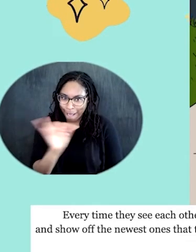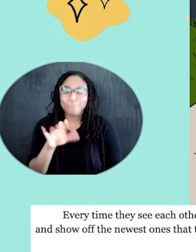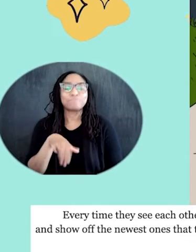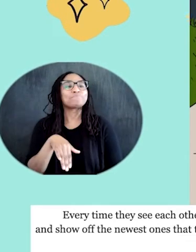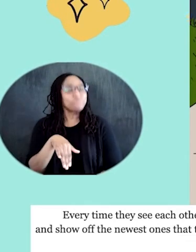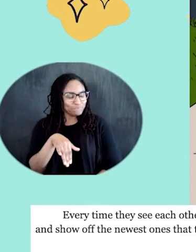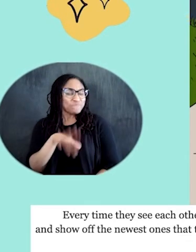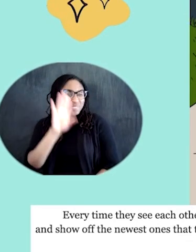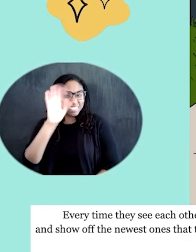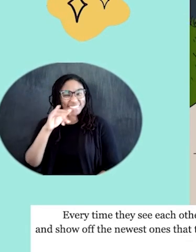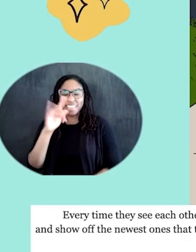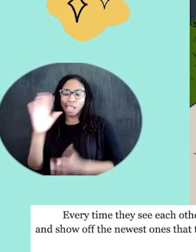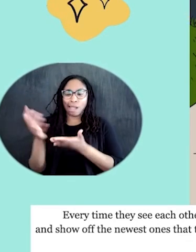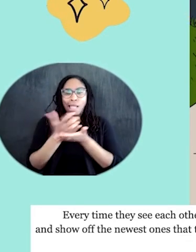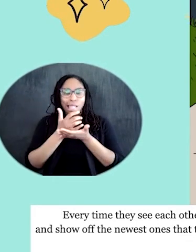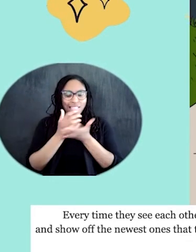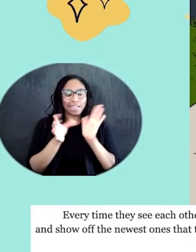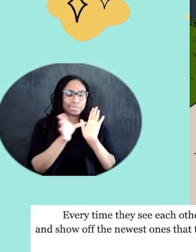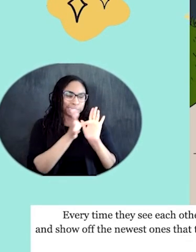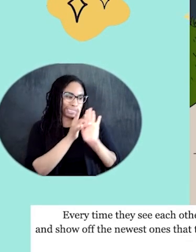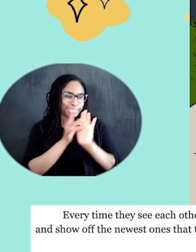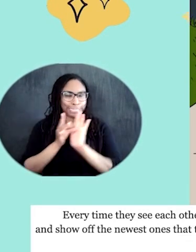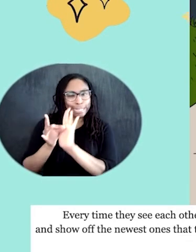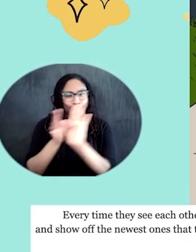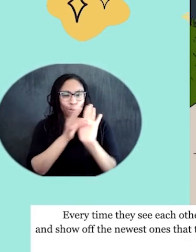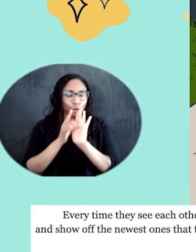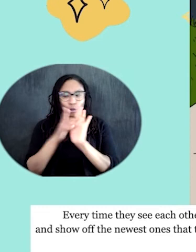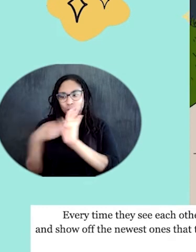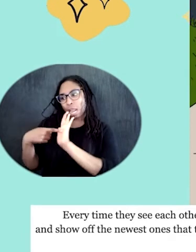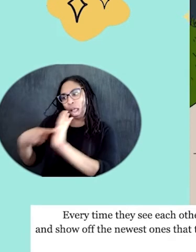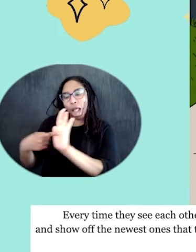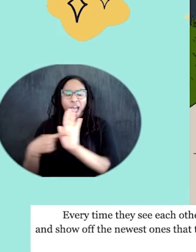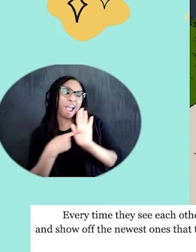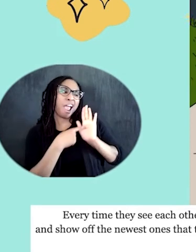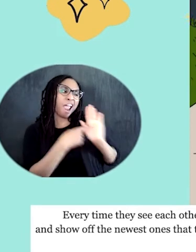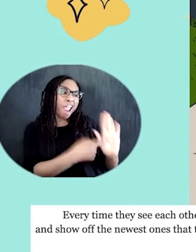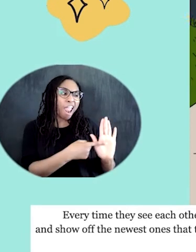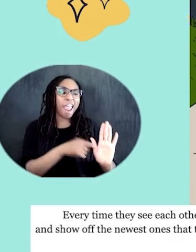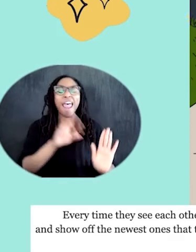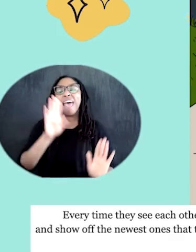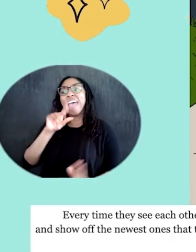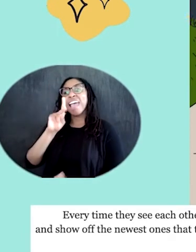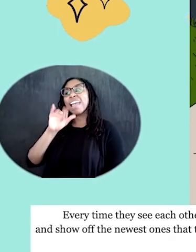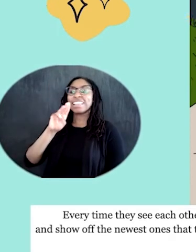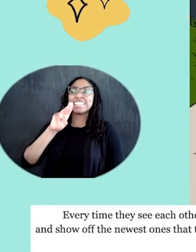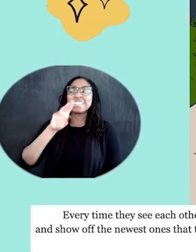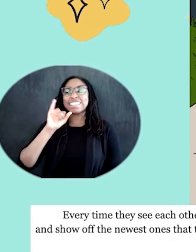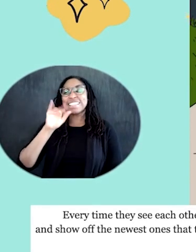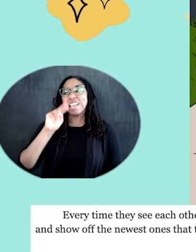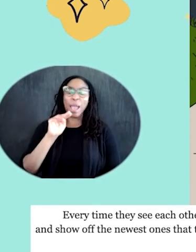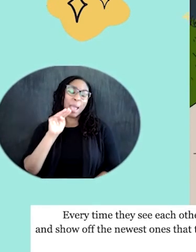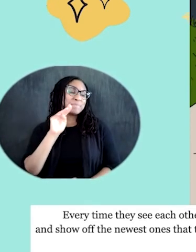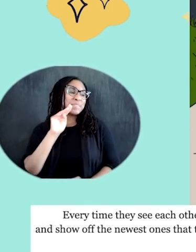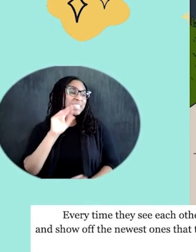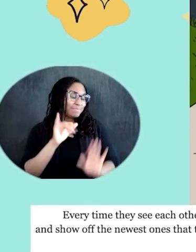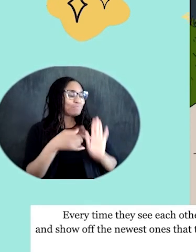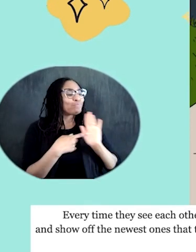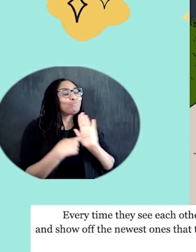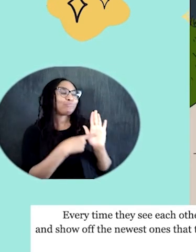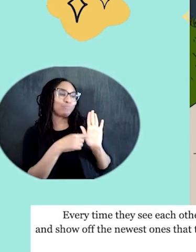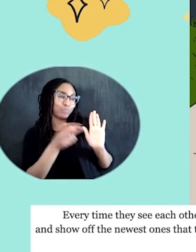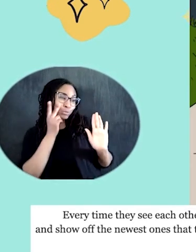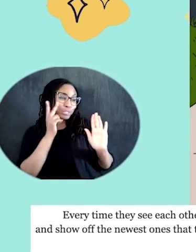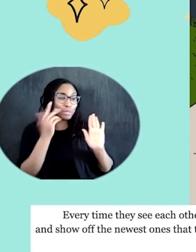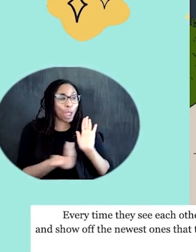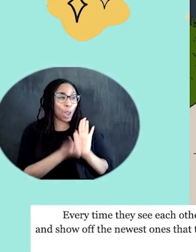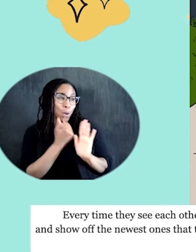They collect stickers and show off the newest ones that they have collected to one another. "What you think?" Cammy asked as she